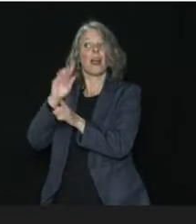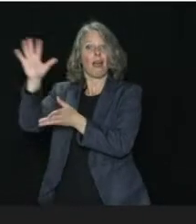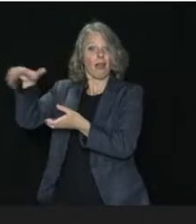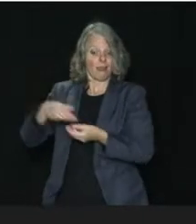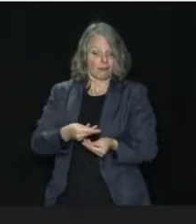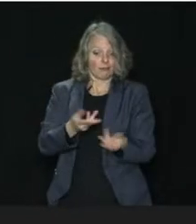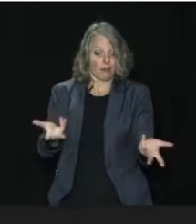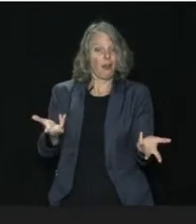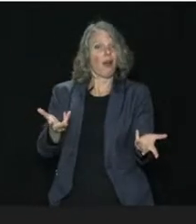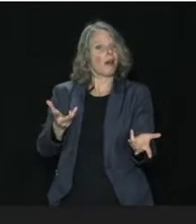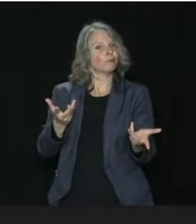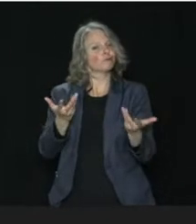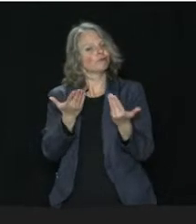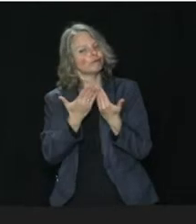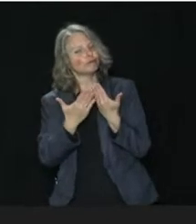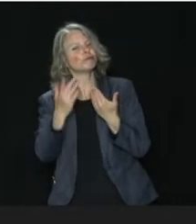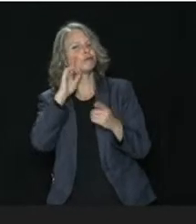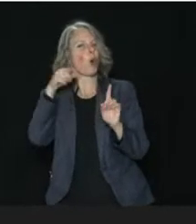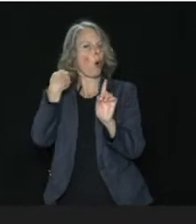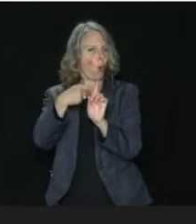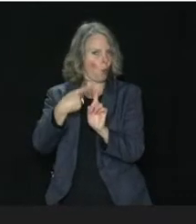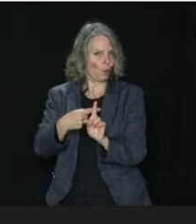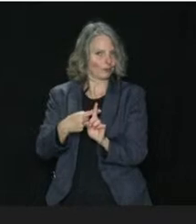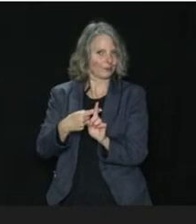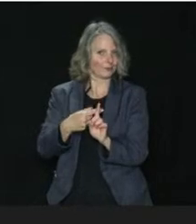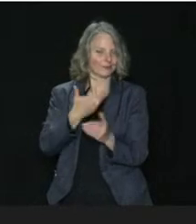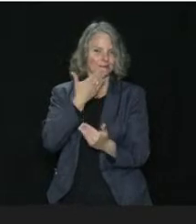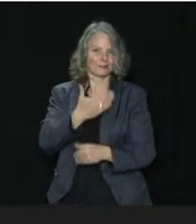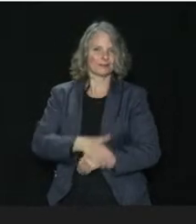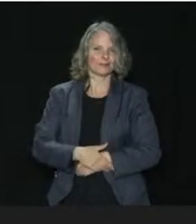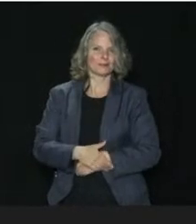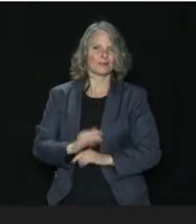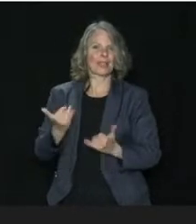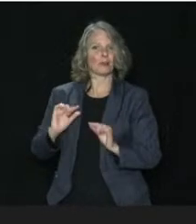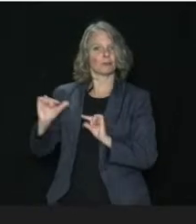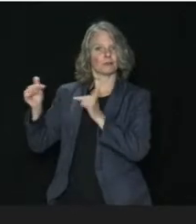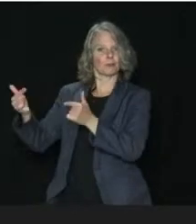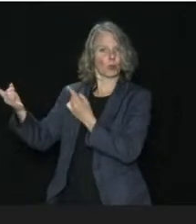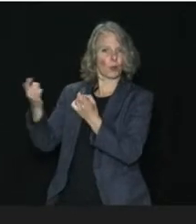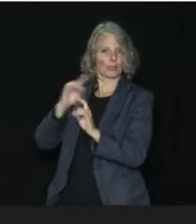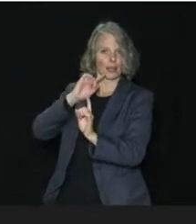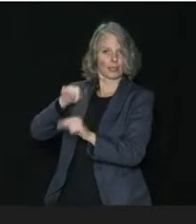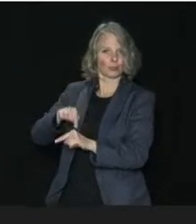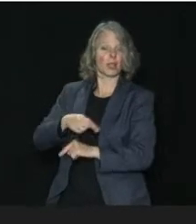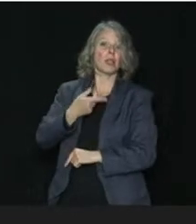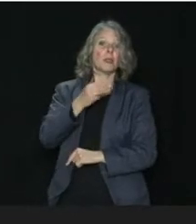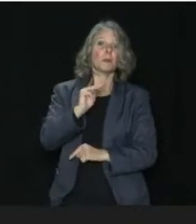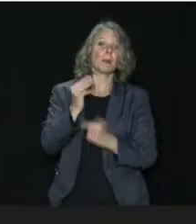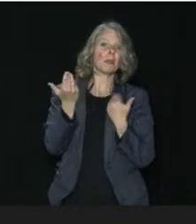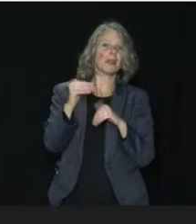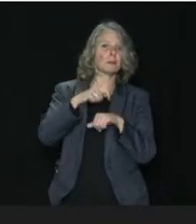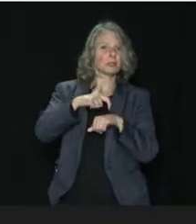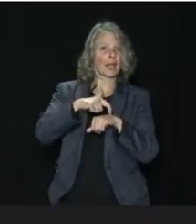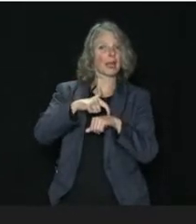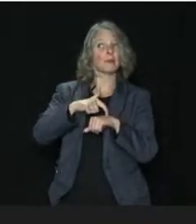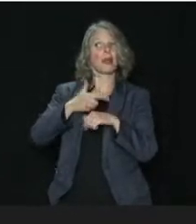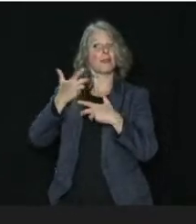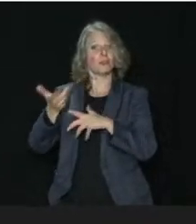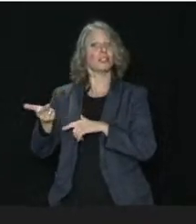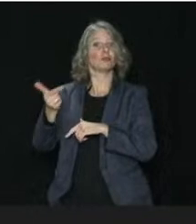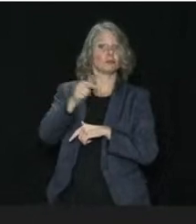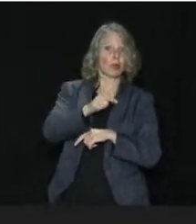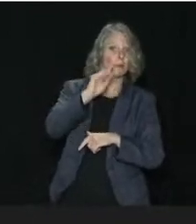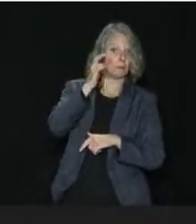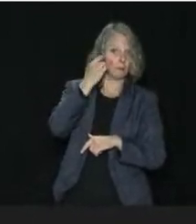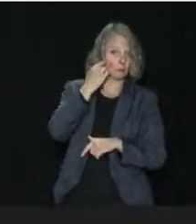you. Thank you, Dr. Njoo. We'll now turn to questions on the phone. The Prime Minister will be around for a number of questions from the phone in the room, and then the